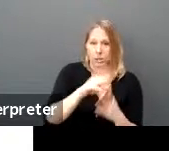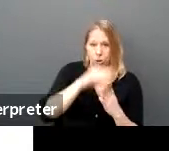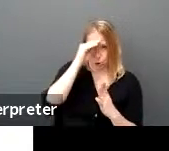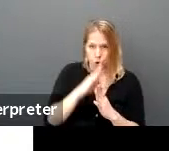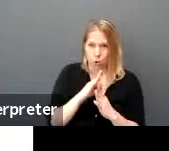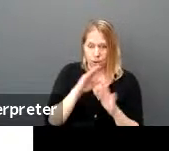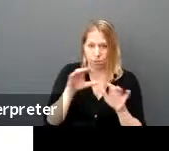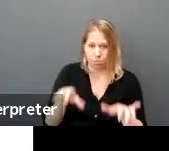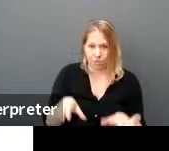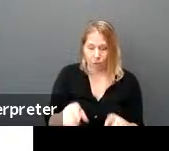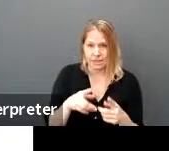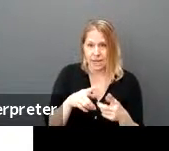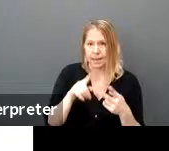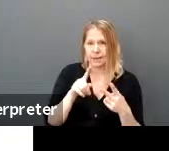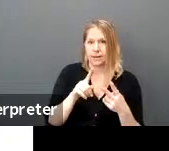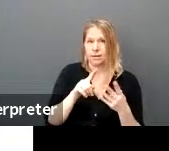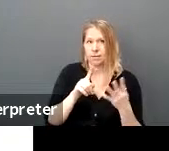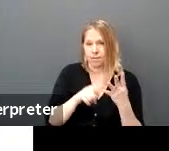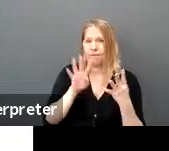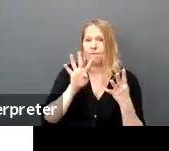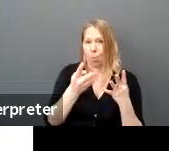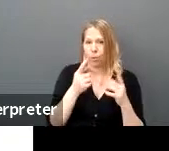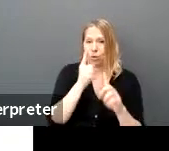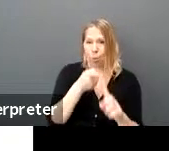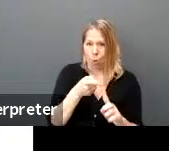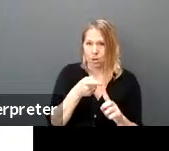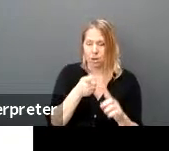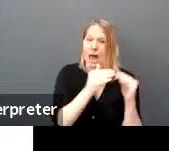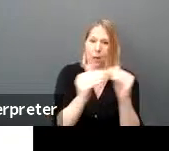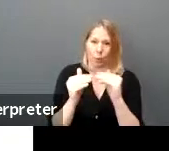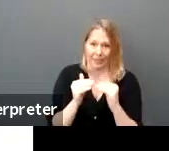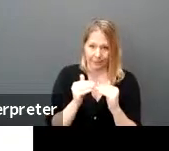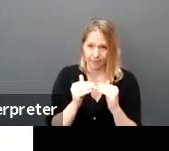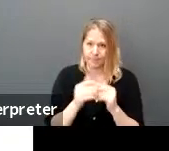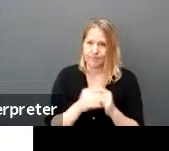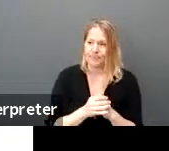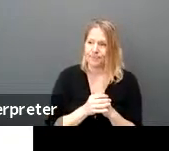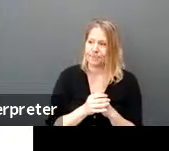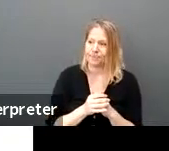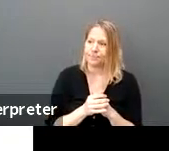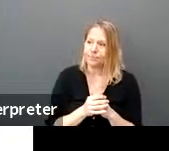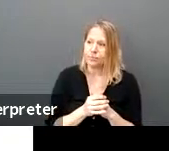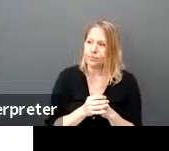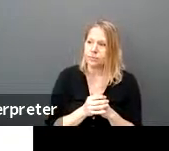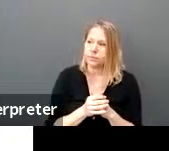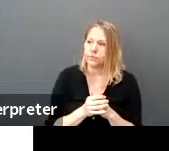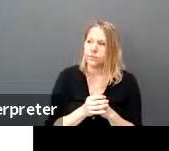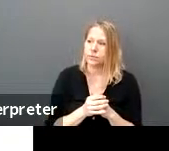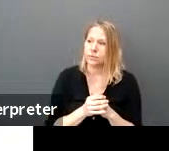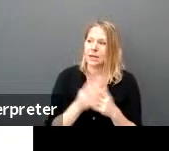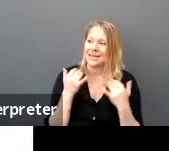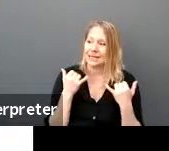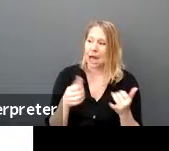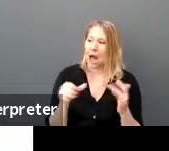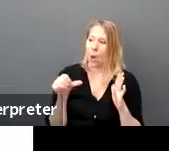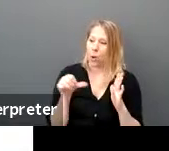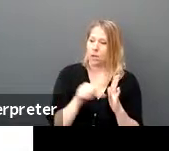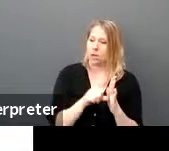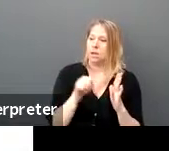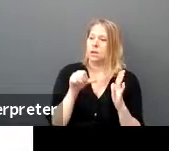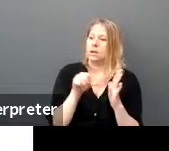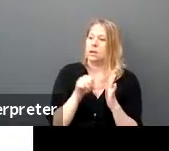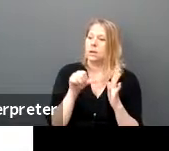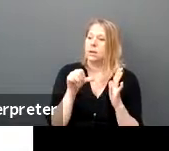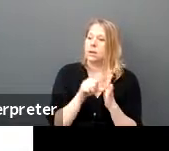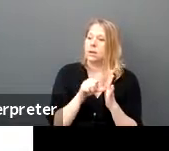performance, then also CSIP Goal 4, which is equity there. You can turn with me now